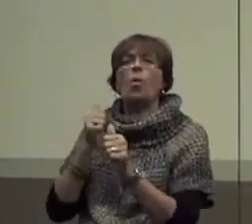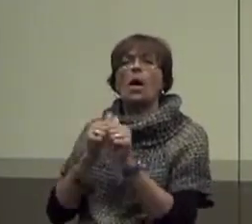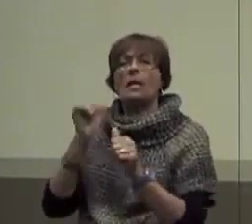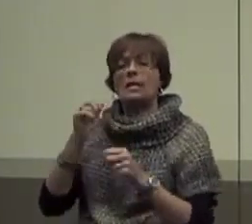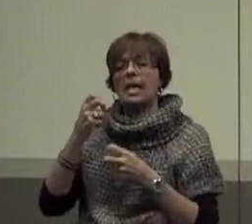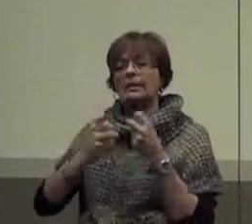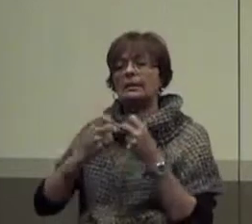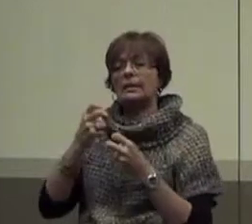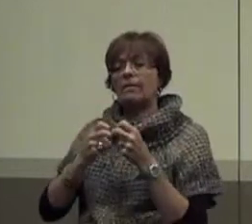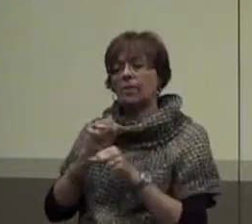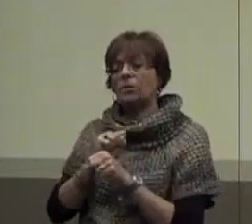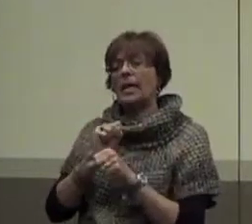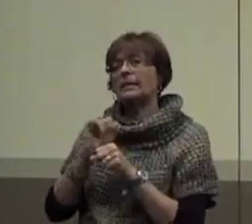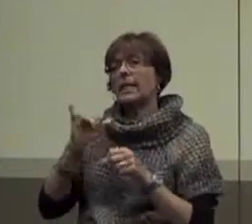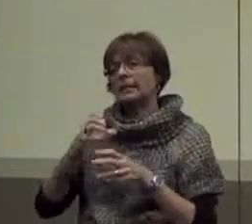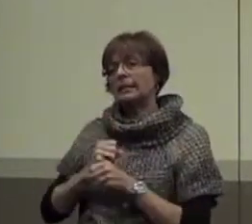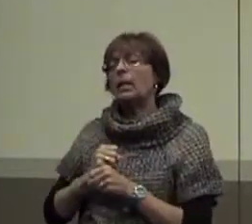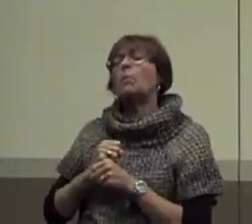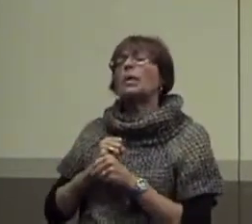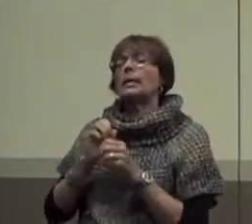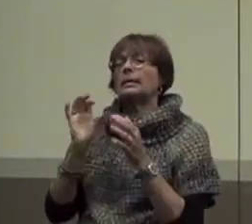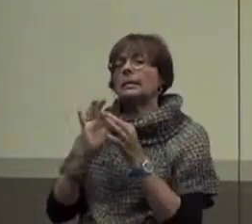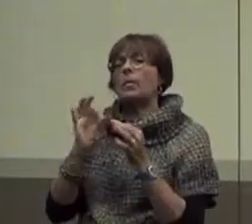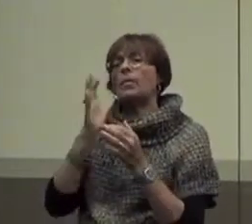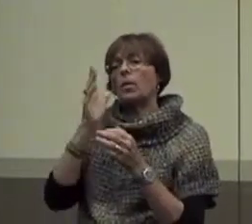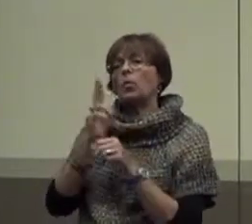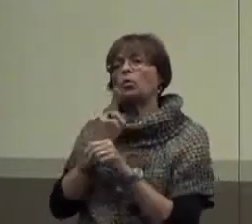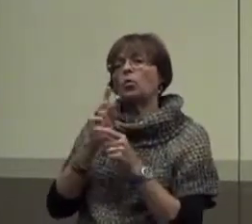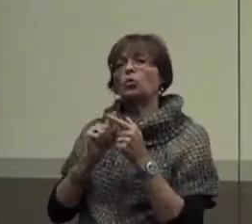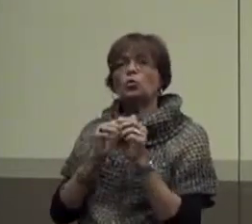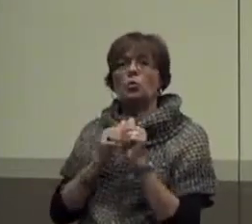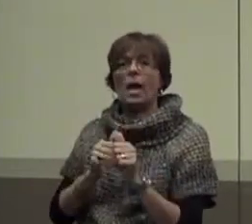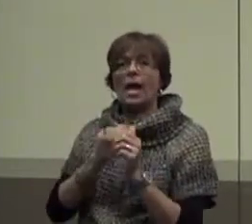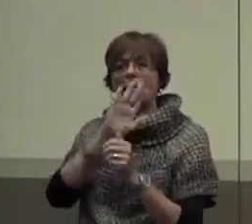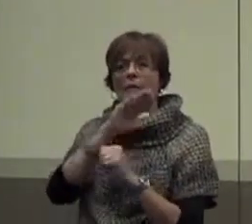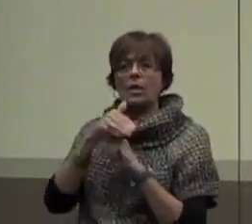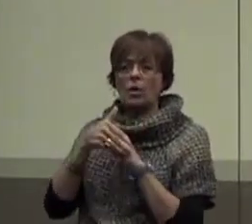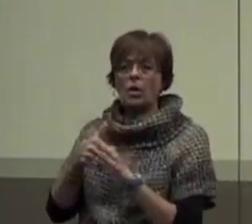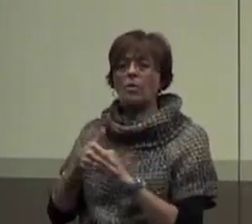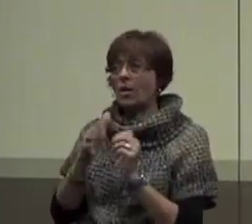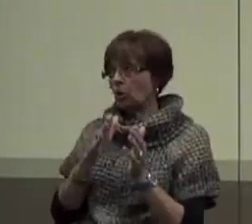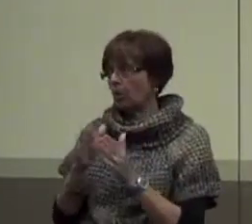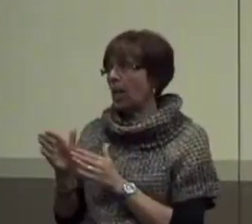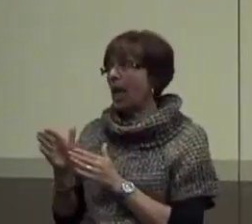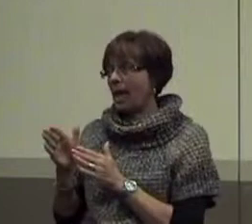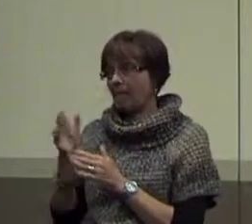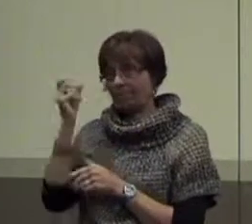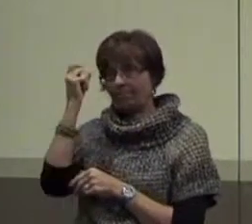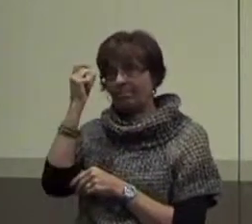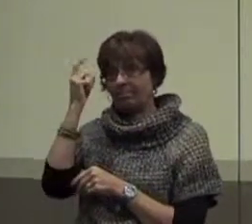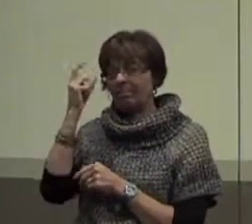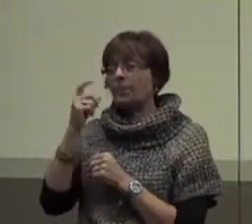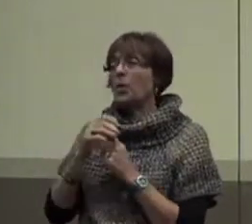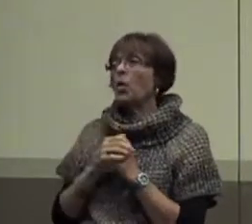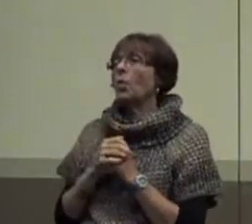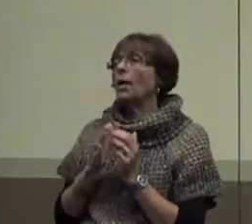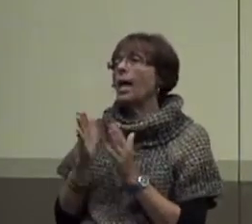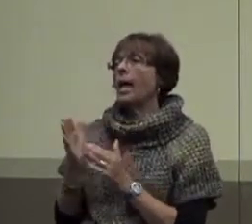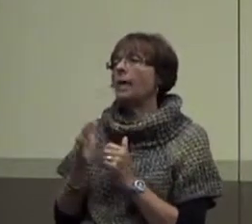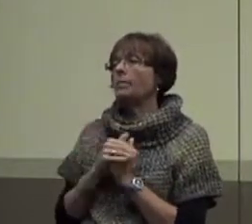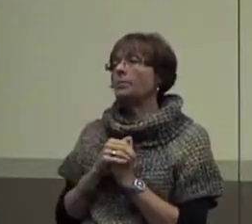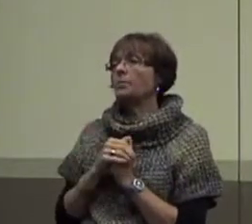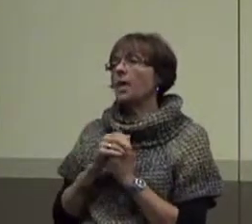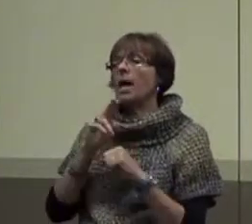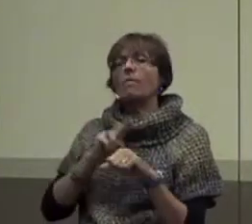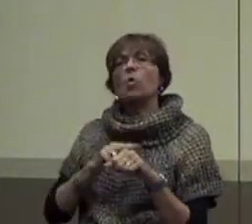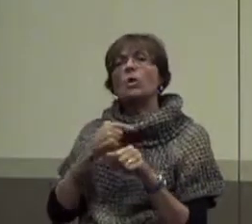And so that's the summary statement that they're going to now use to guide their intervention plan. Make sense there? Okay.